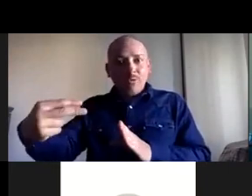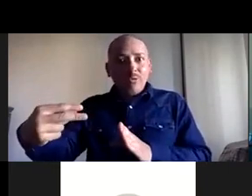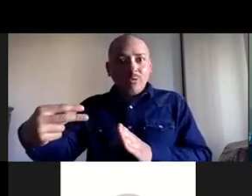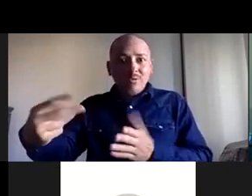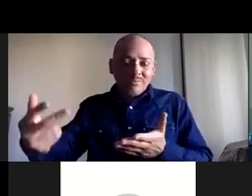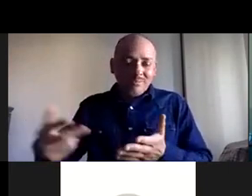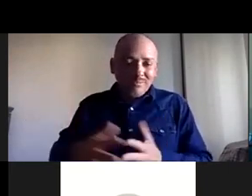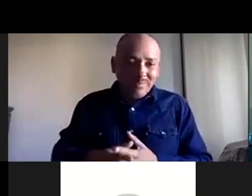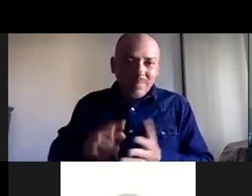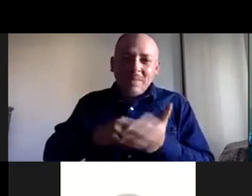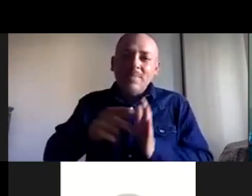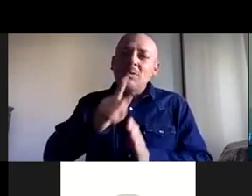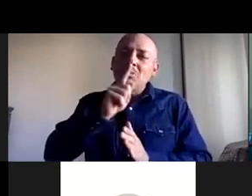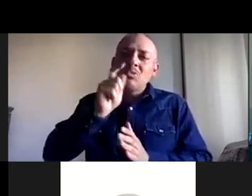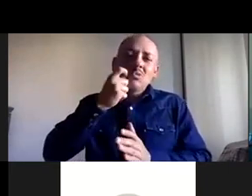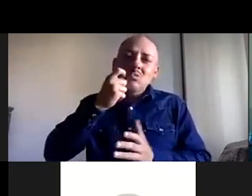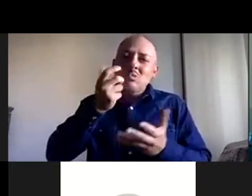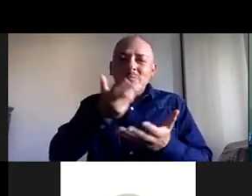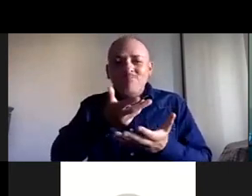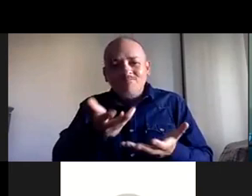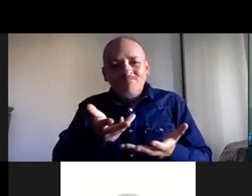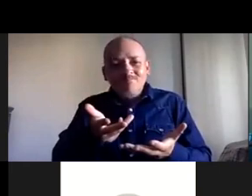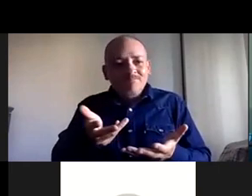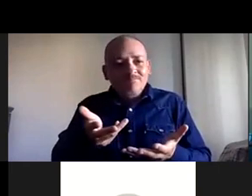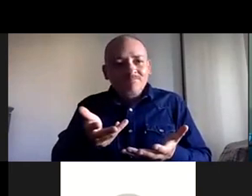essentially. So it's a really cool